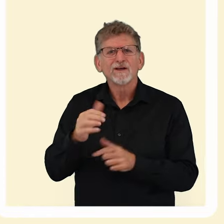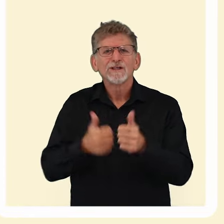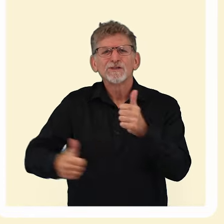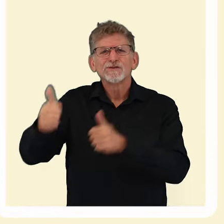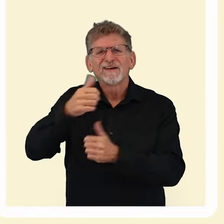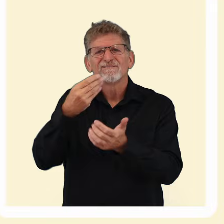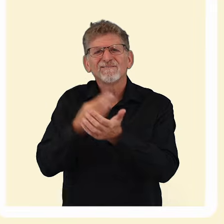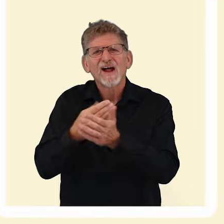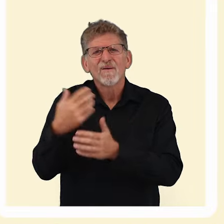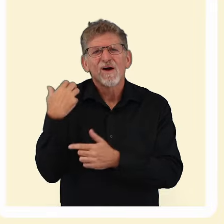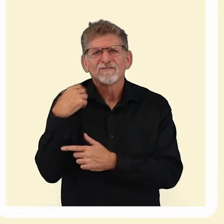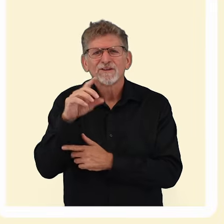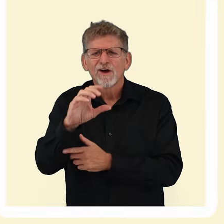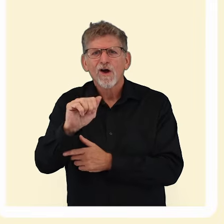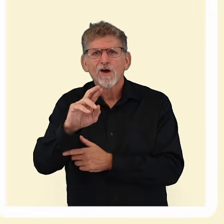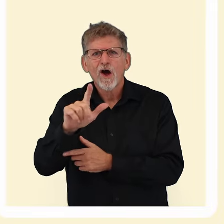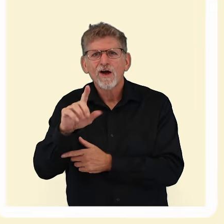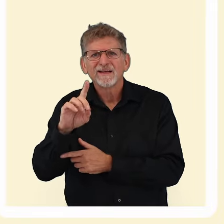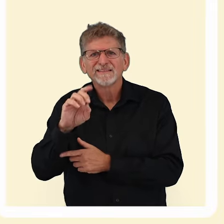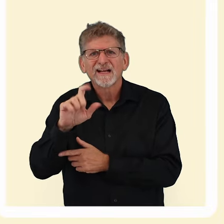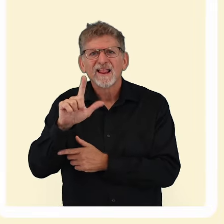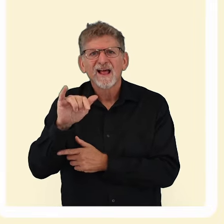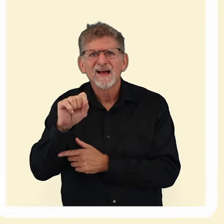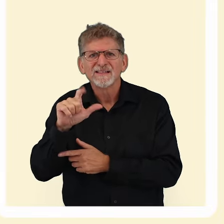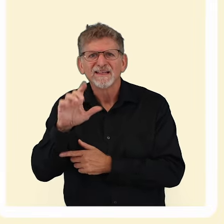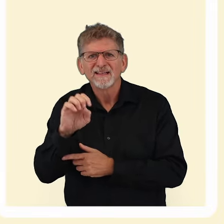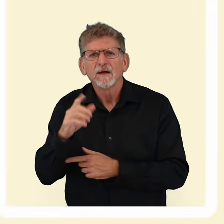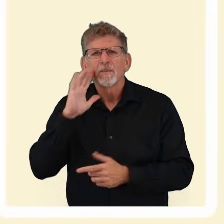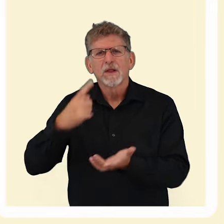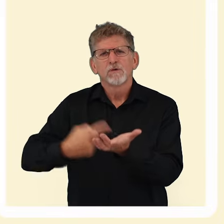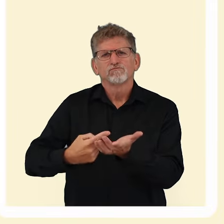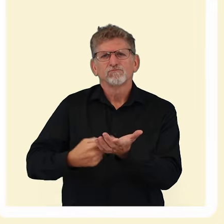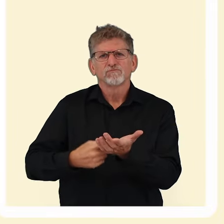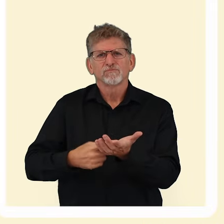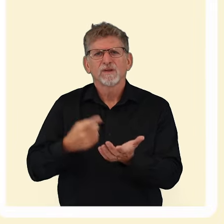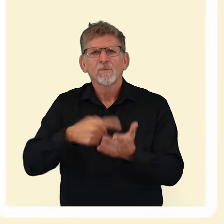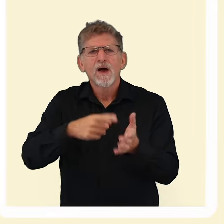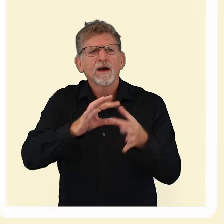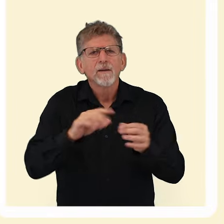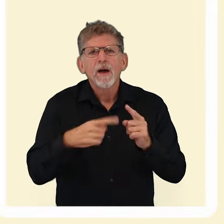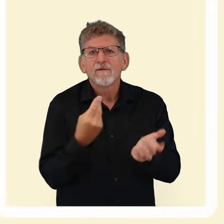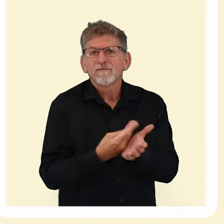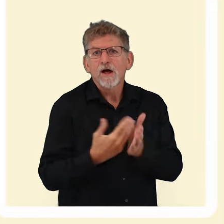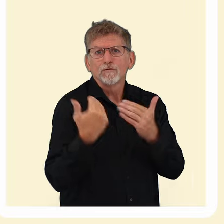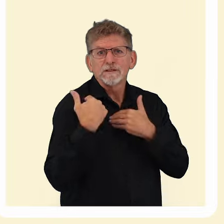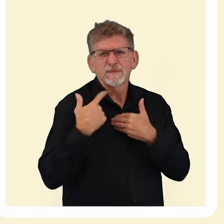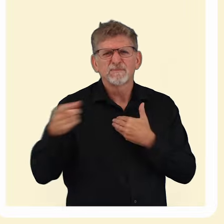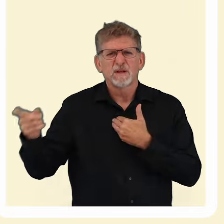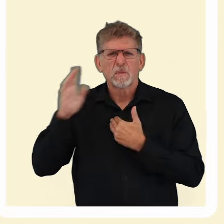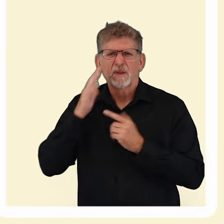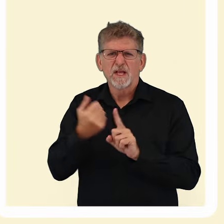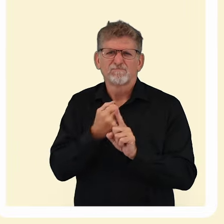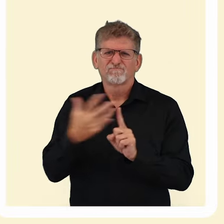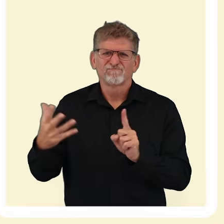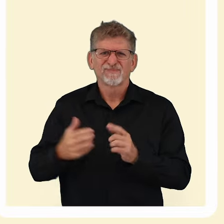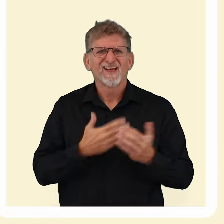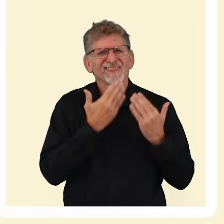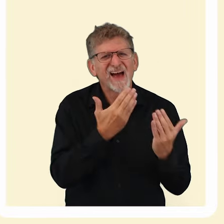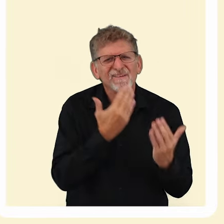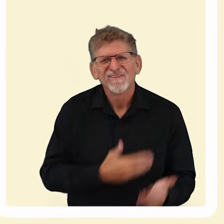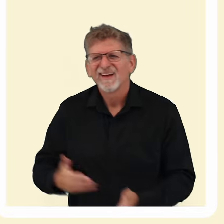Carl Delisle, who will talk to us about just what you talked about, financial responsibility. Right. Thank you very much. Thank you.